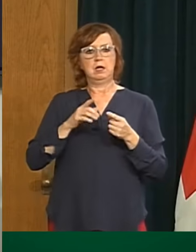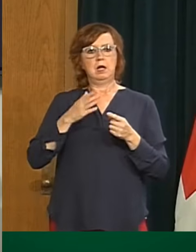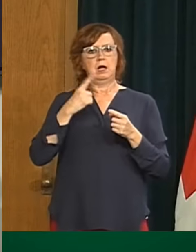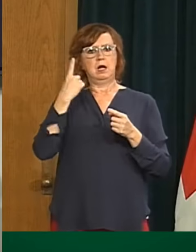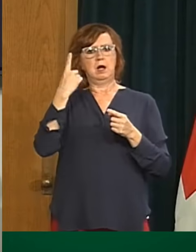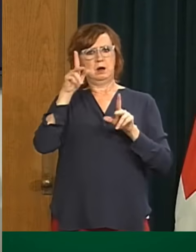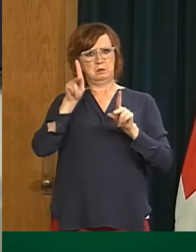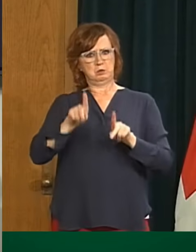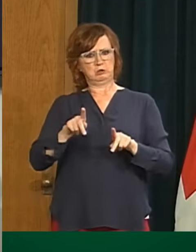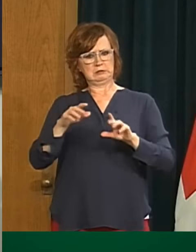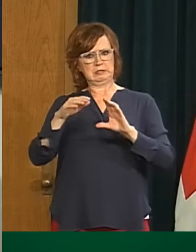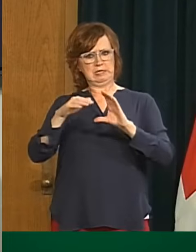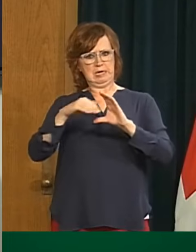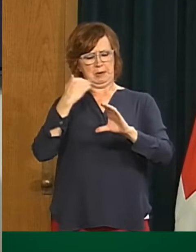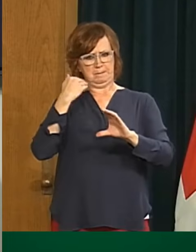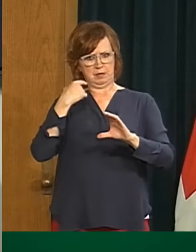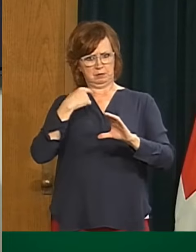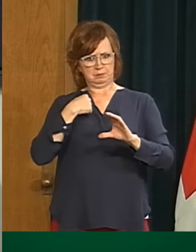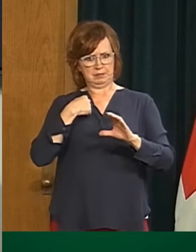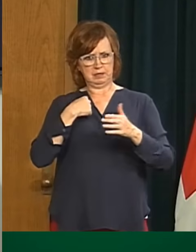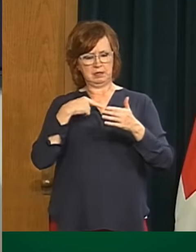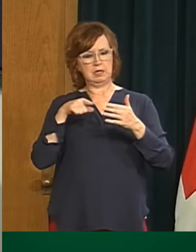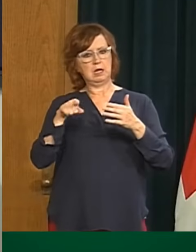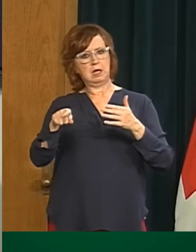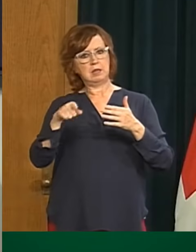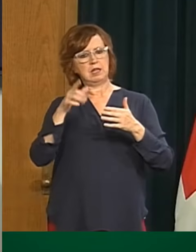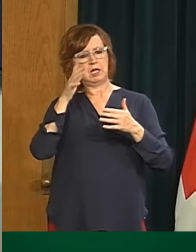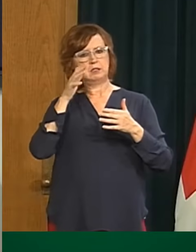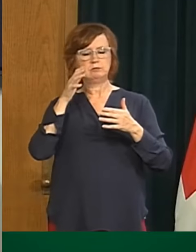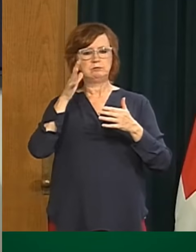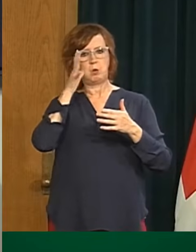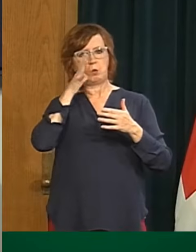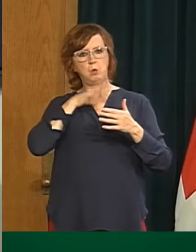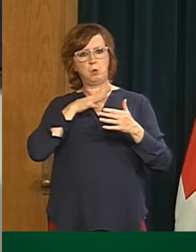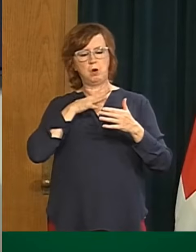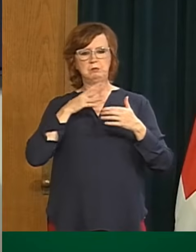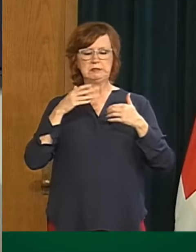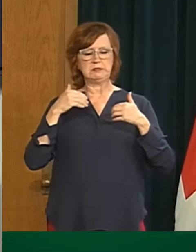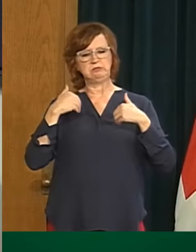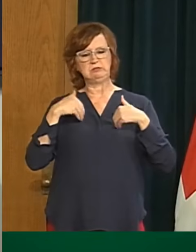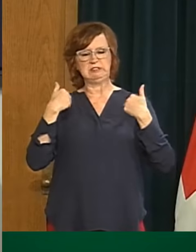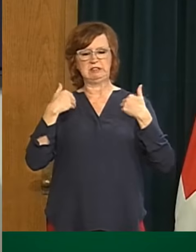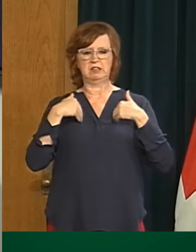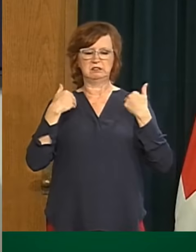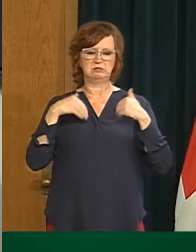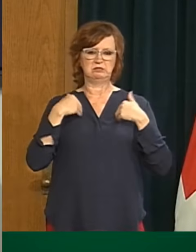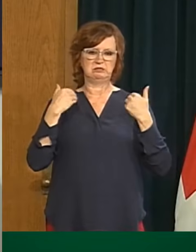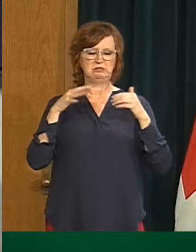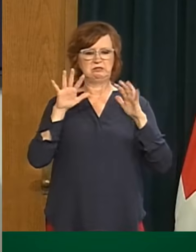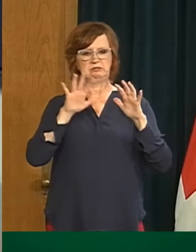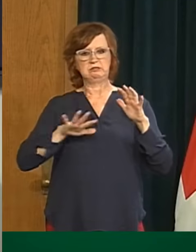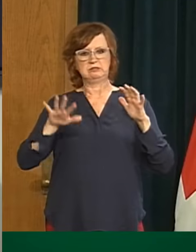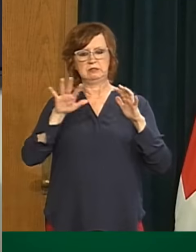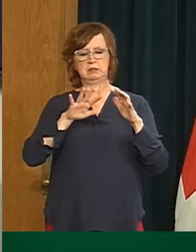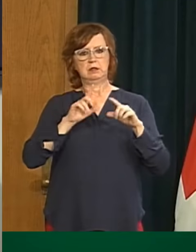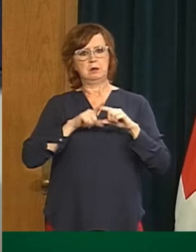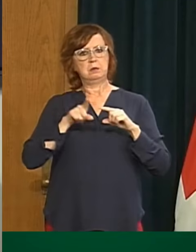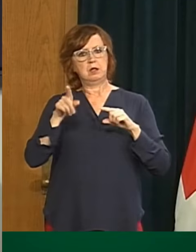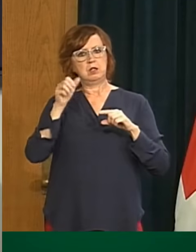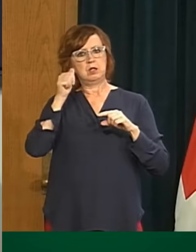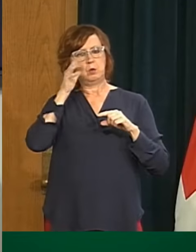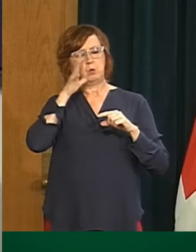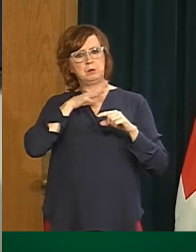relatively young person. She works with children, but she has type 1 diabetes. And she is